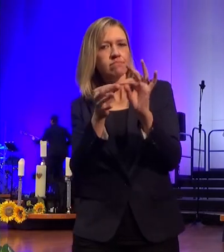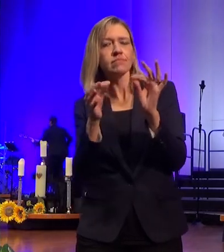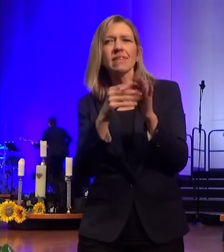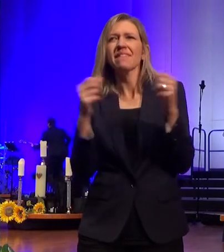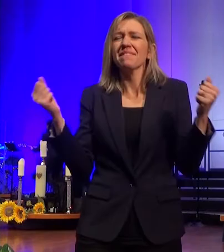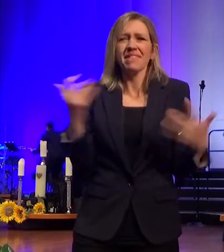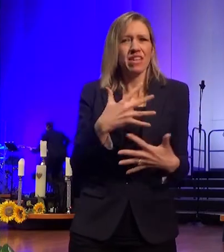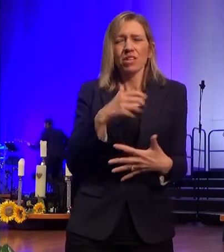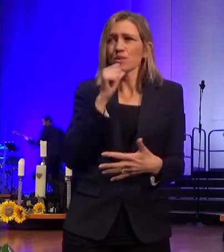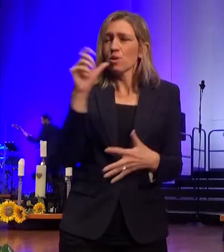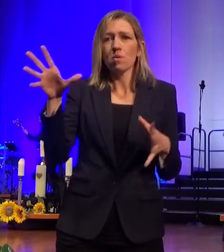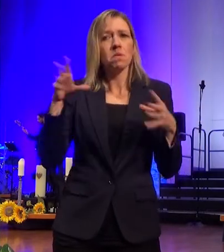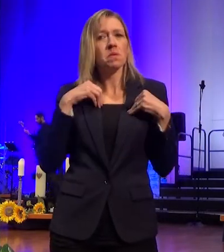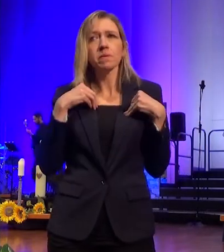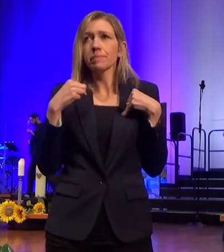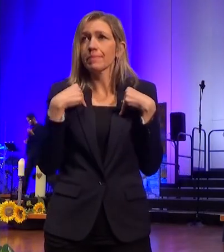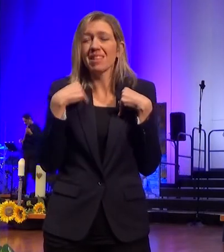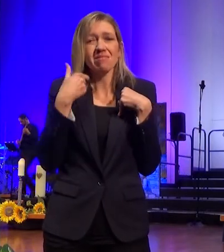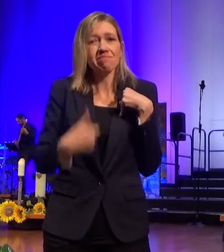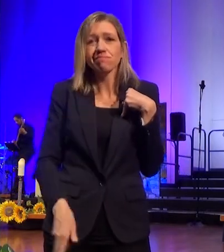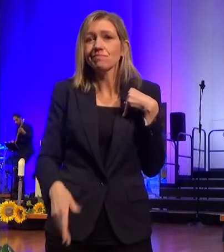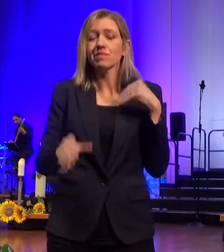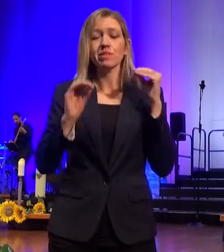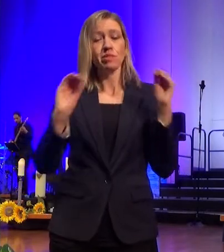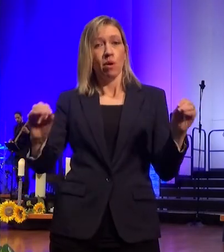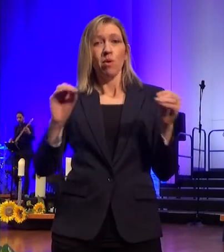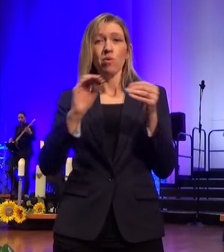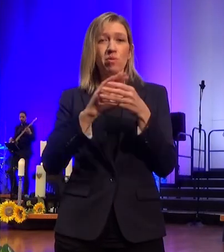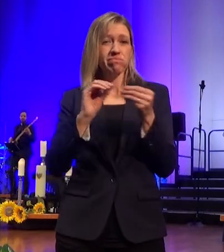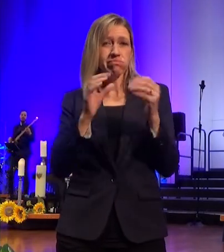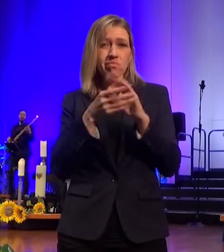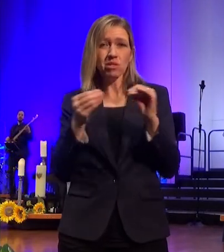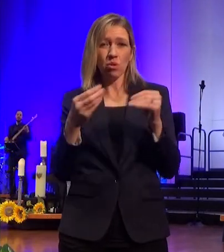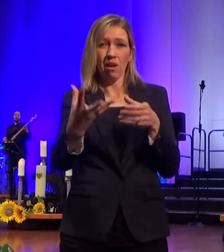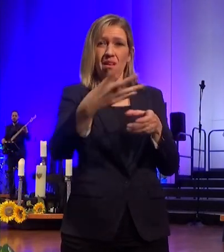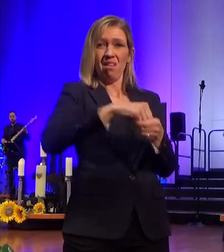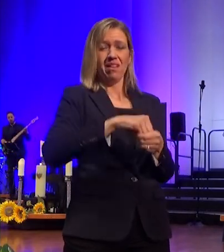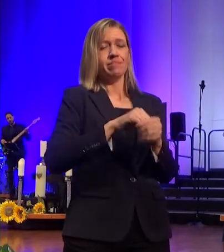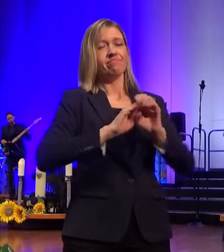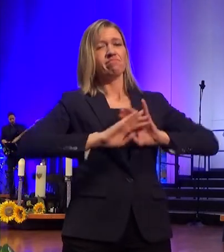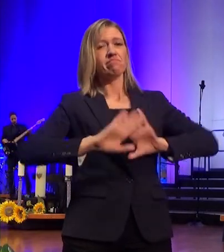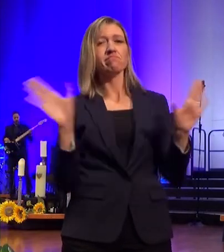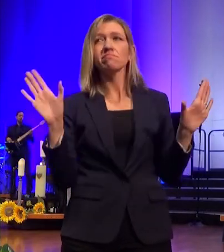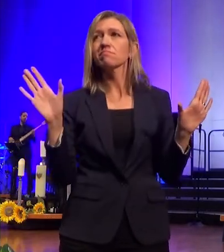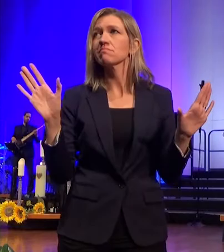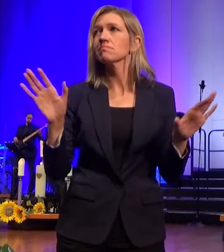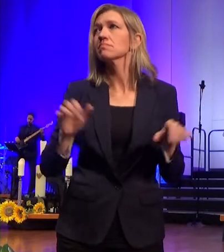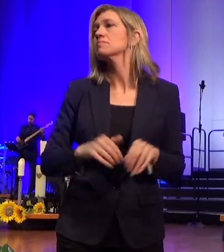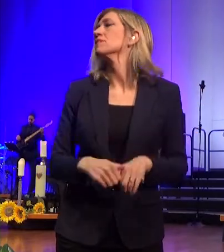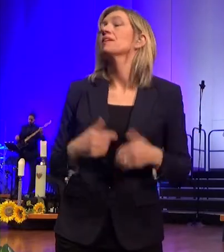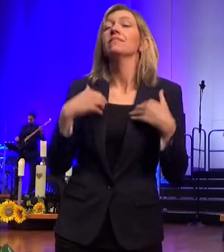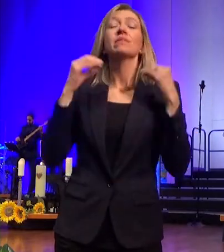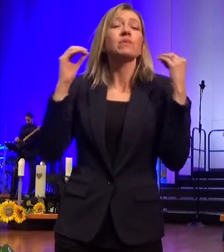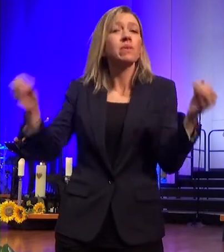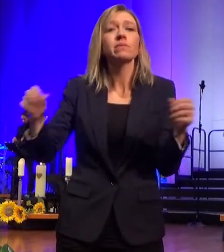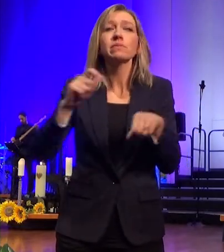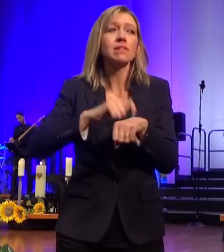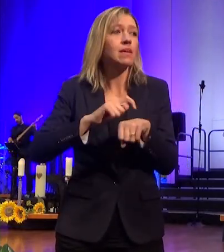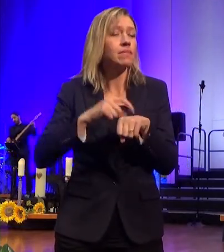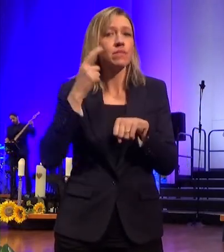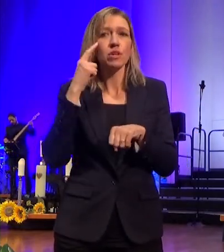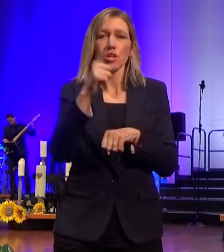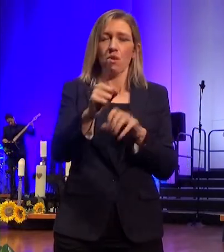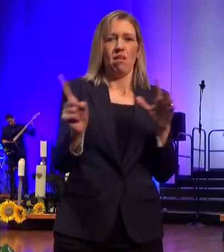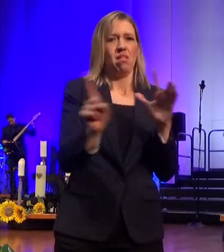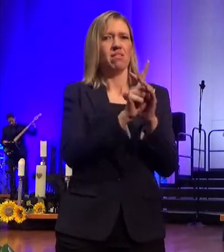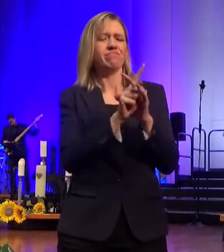Sing, fear you don't own me. There ain't no room in this story. And I ain't